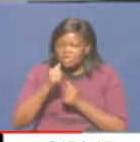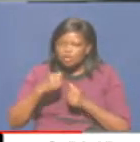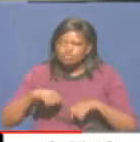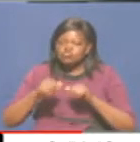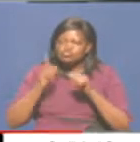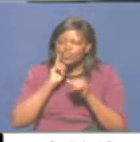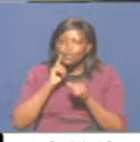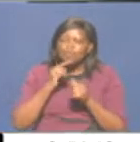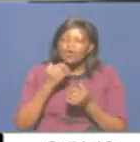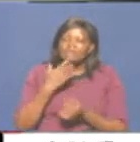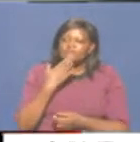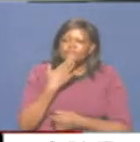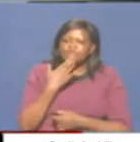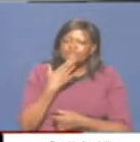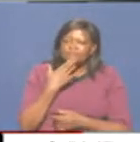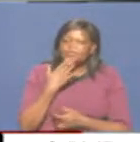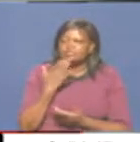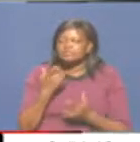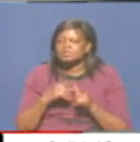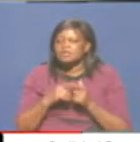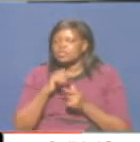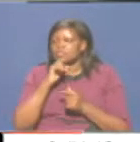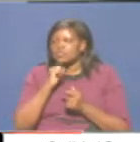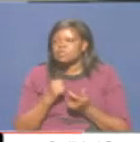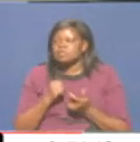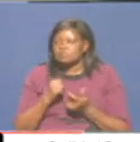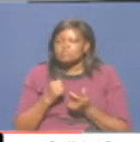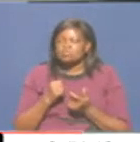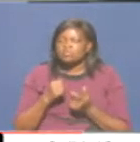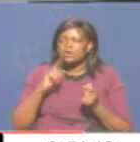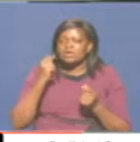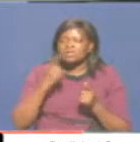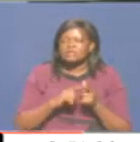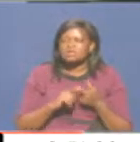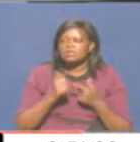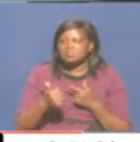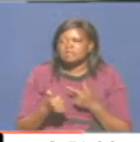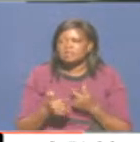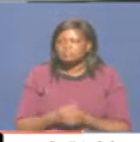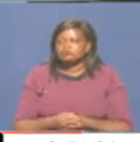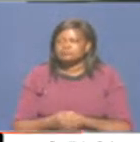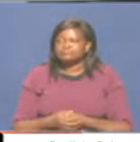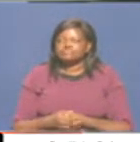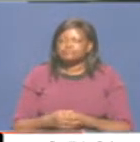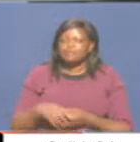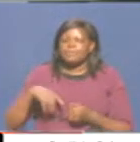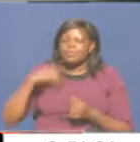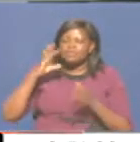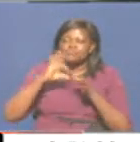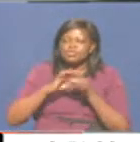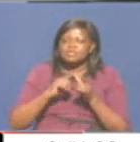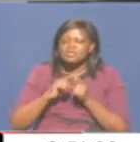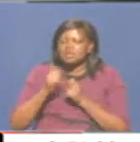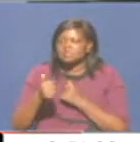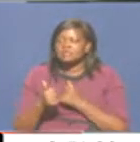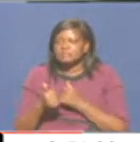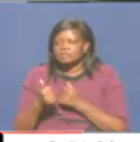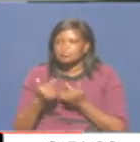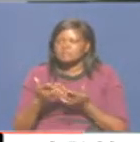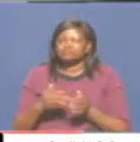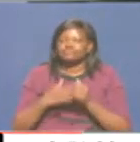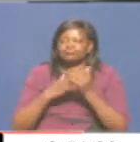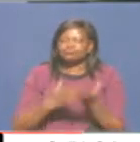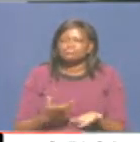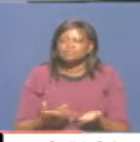Leopards taking on Gor Mahia, the oldest derby in Kenya. Yours for Parker versus Madara United. Bandari, current leaders on the log, taking on